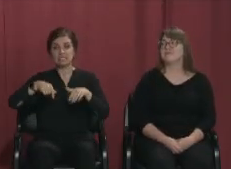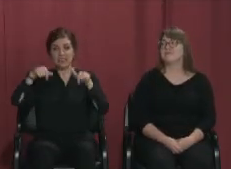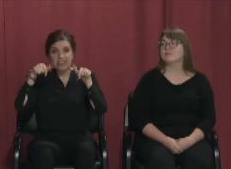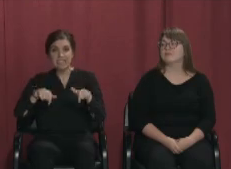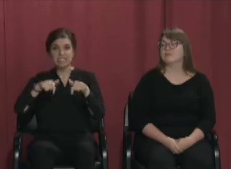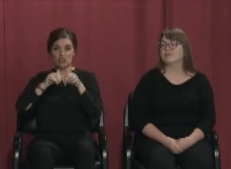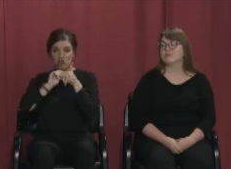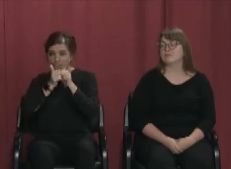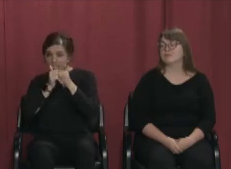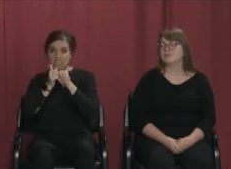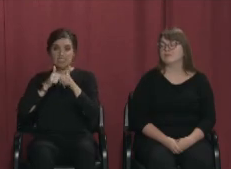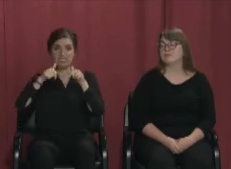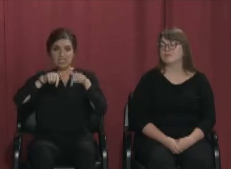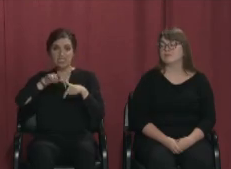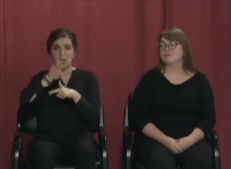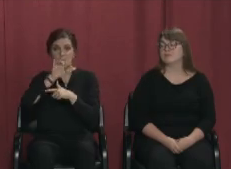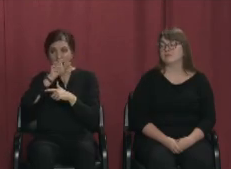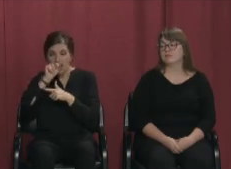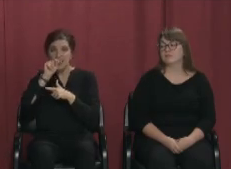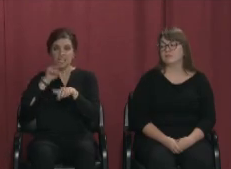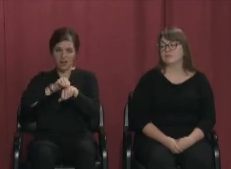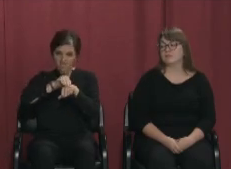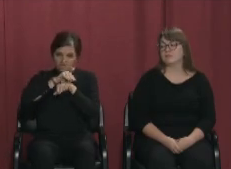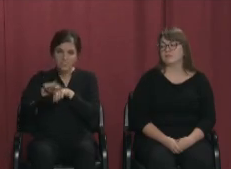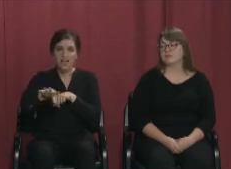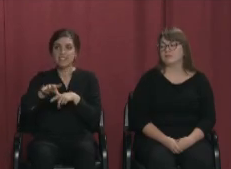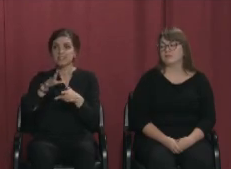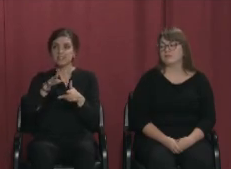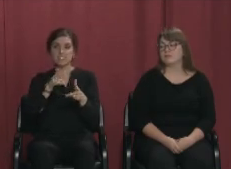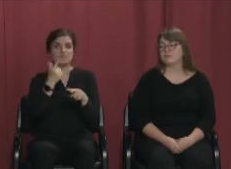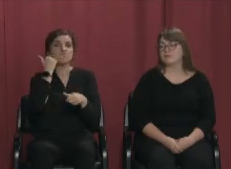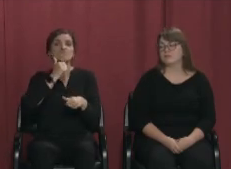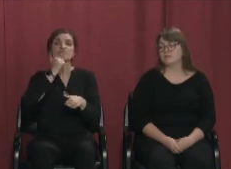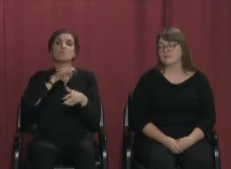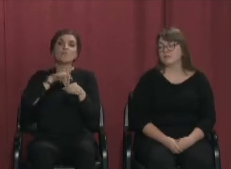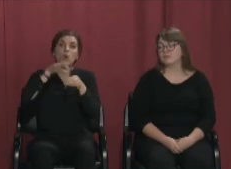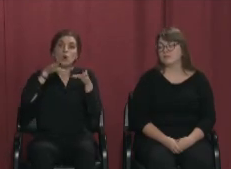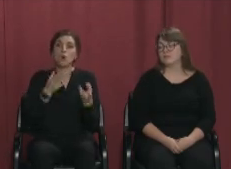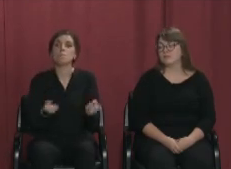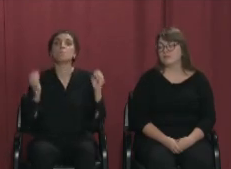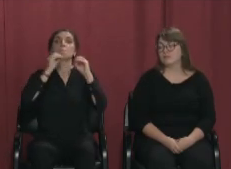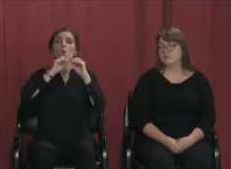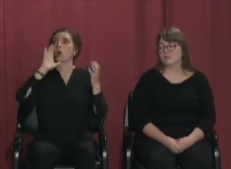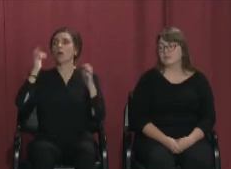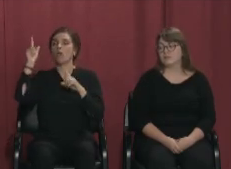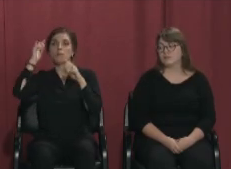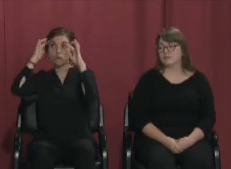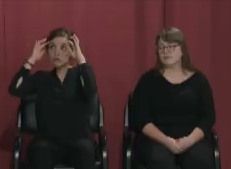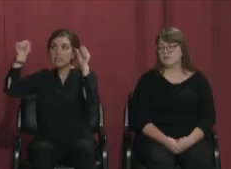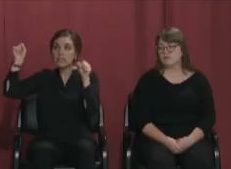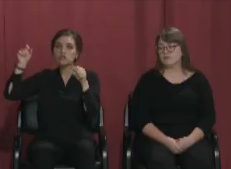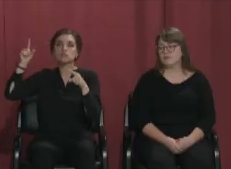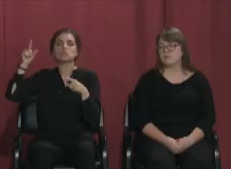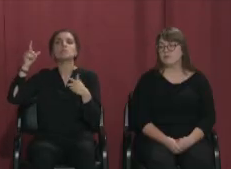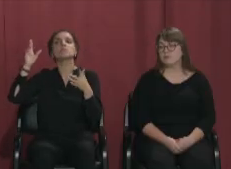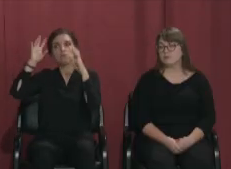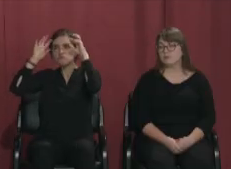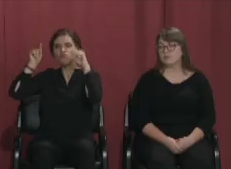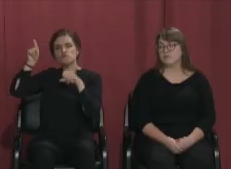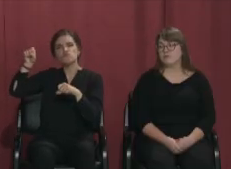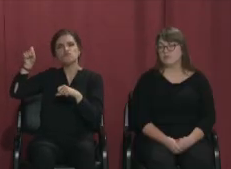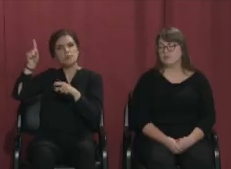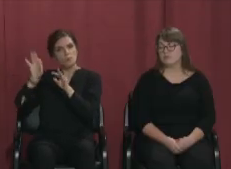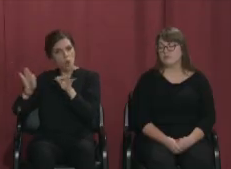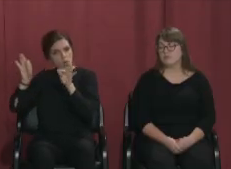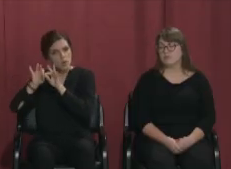affects the voter more than even the presidential. Yeah, it's important for the president and all that. I absolutely believe that, and our other races throughout